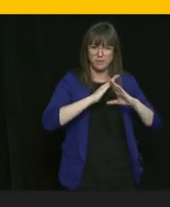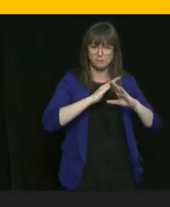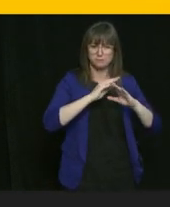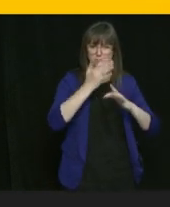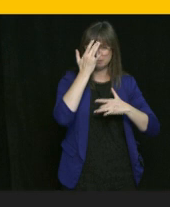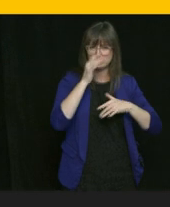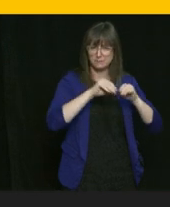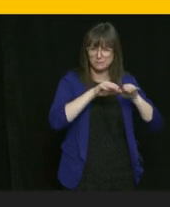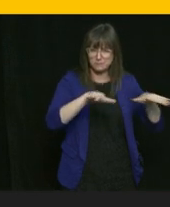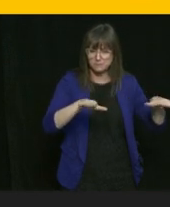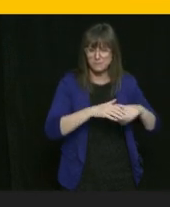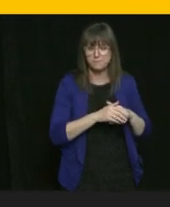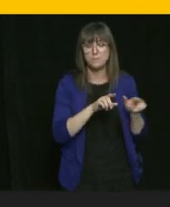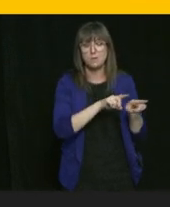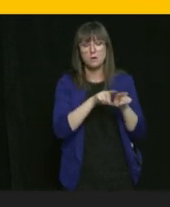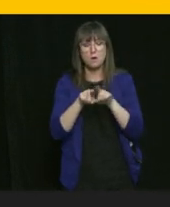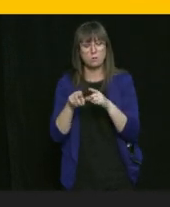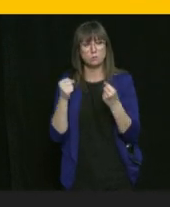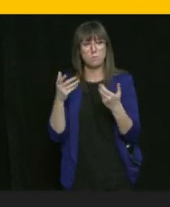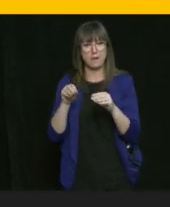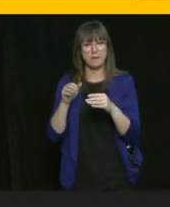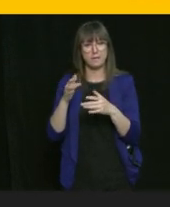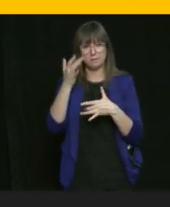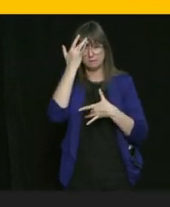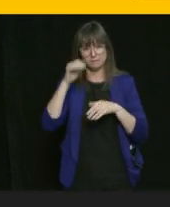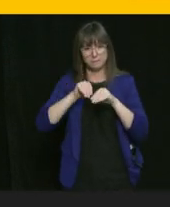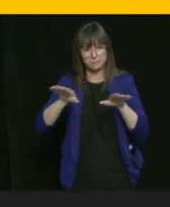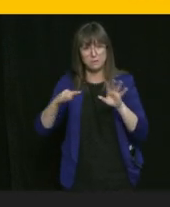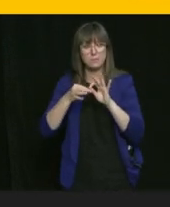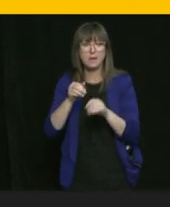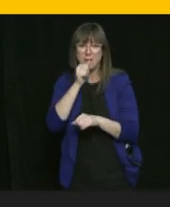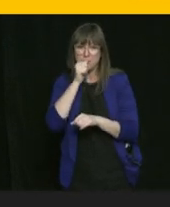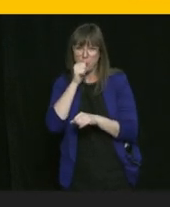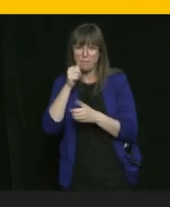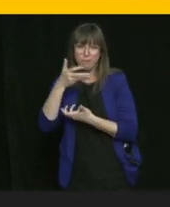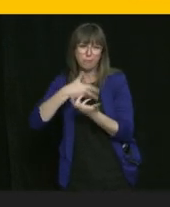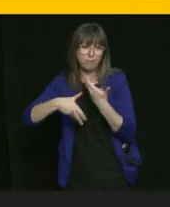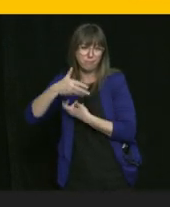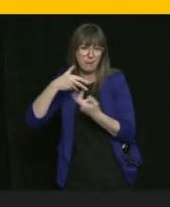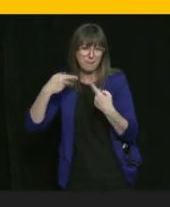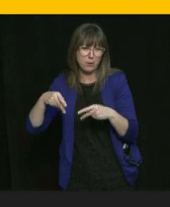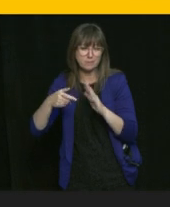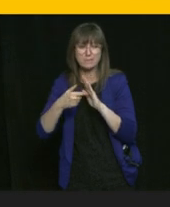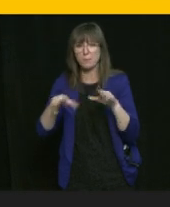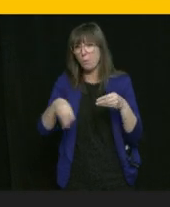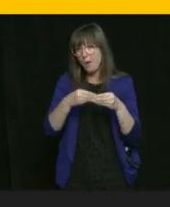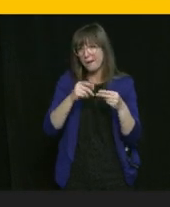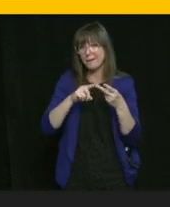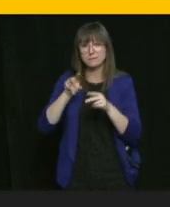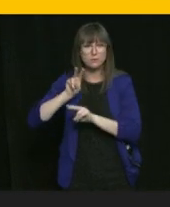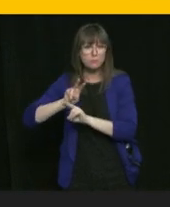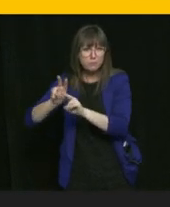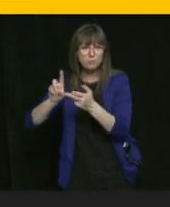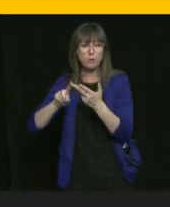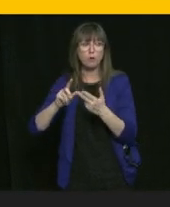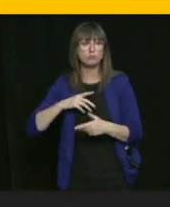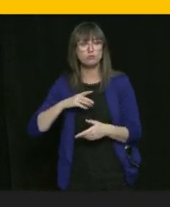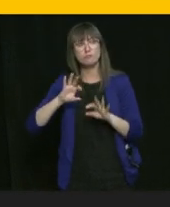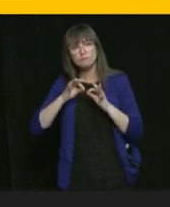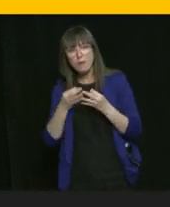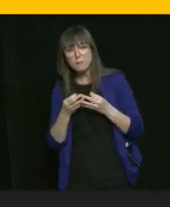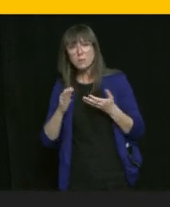time, an increasing number of outbreaks are being linked to private social gatherings, such as weddings, funerals, and informal family